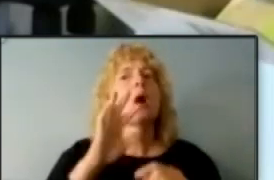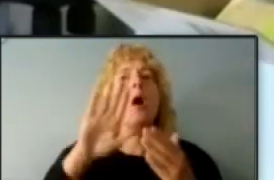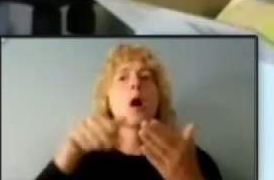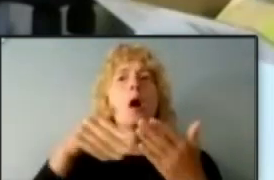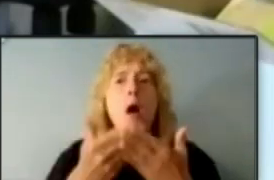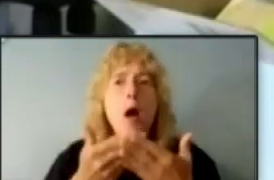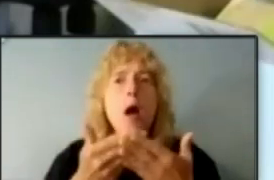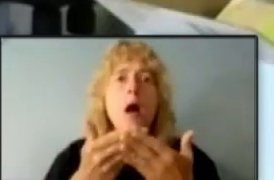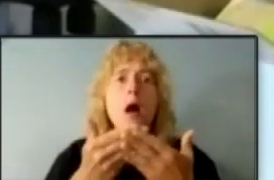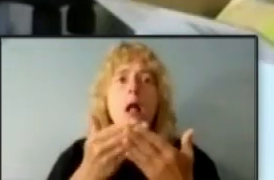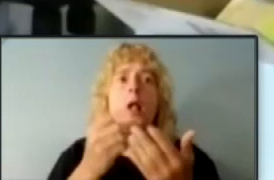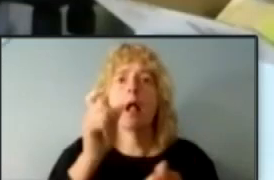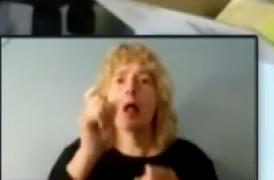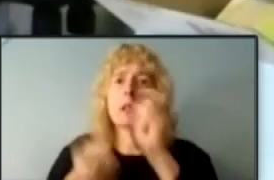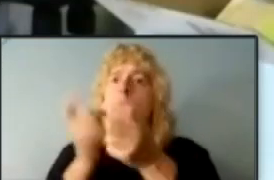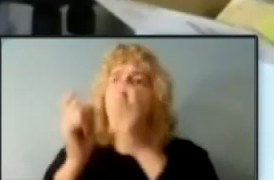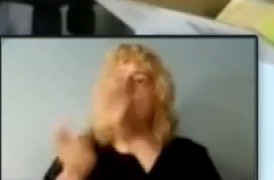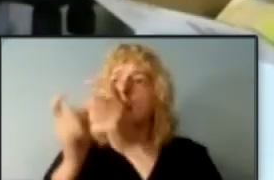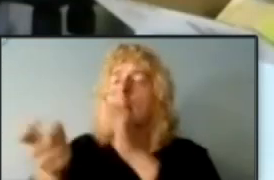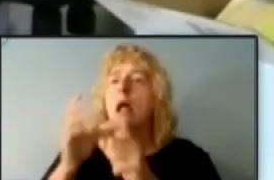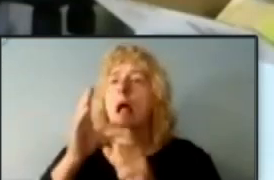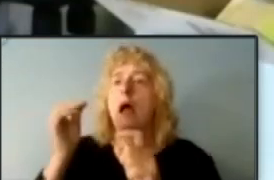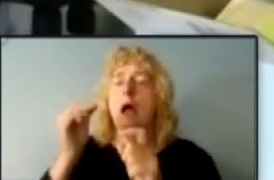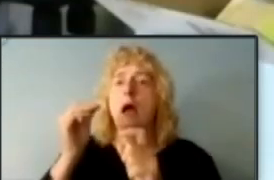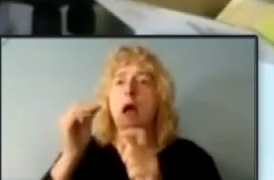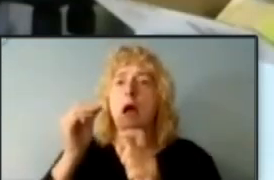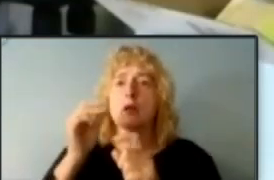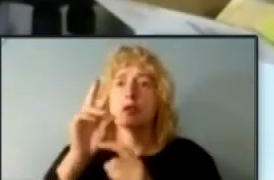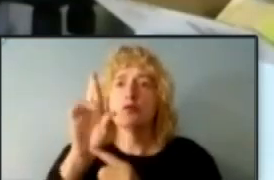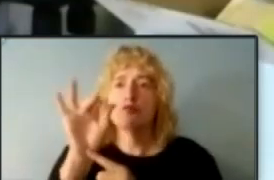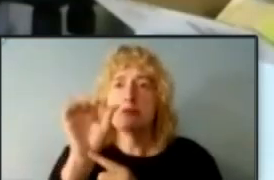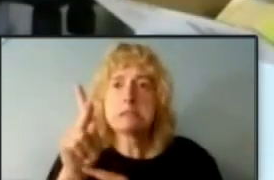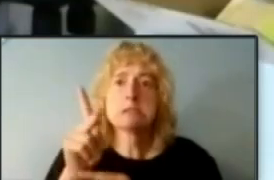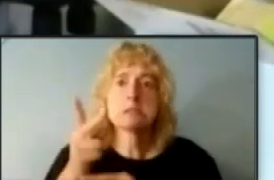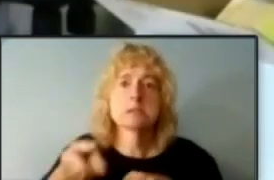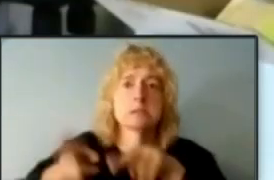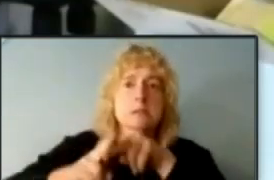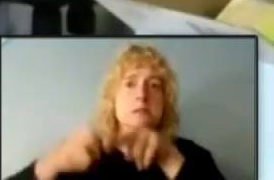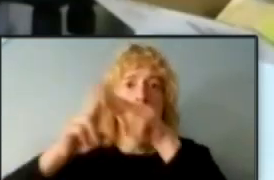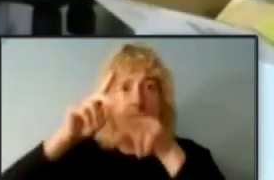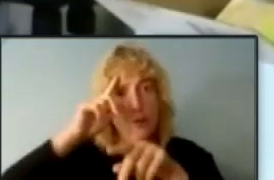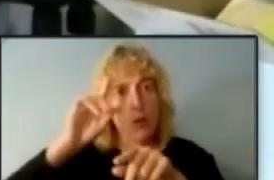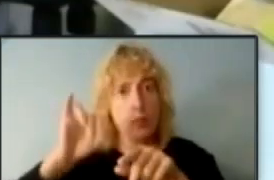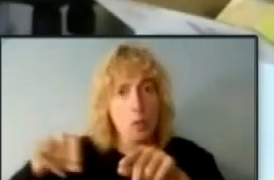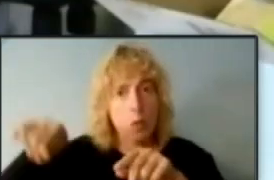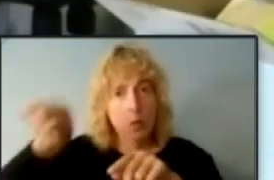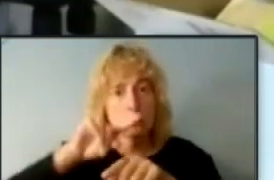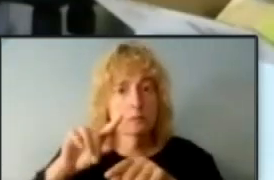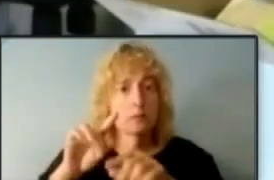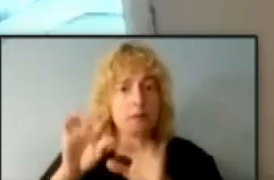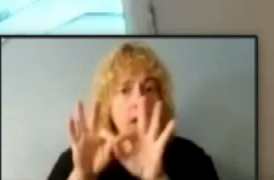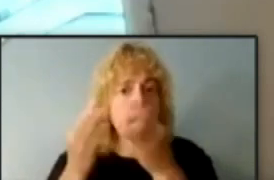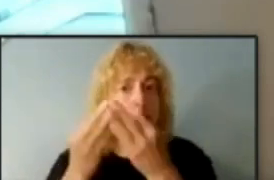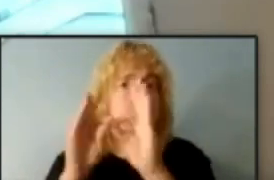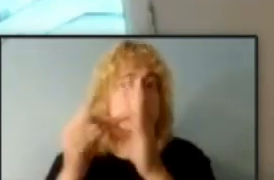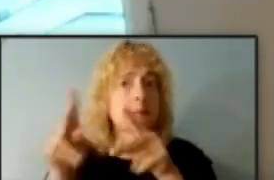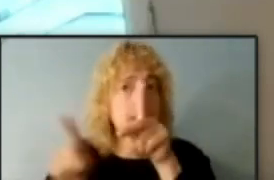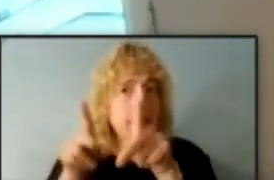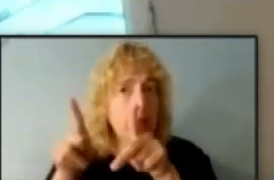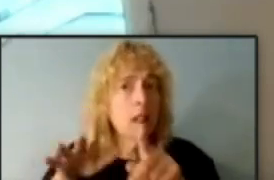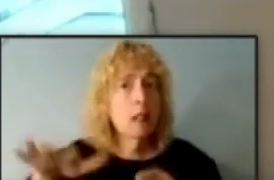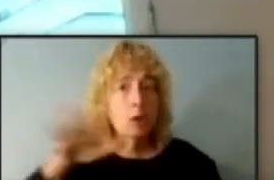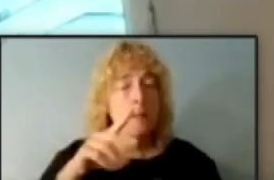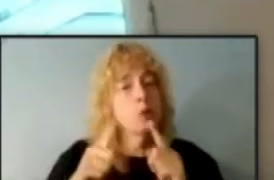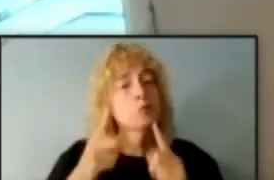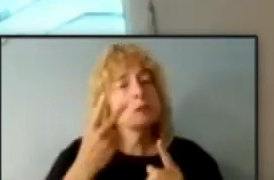seeing in this population, are you seeing resilience as well? Yes, and that's